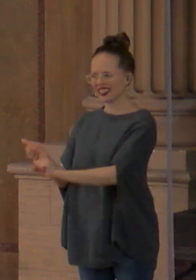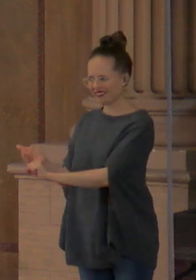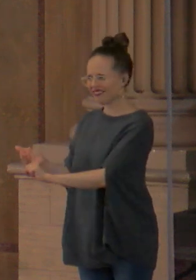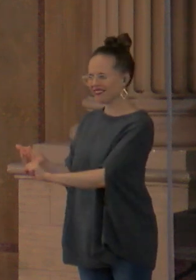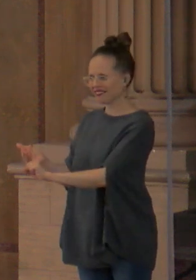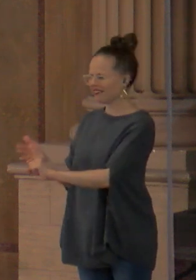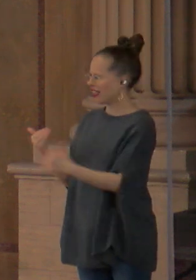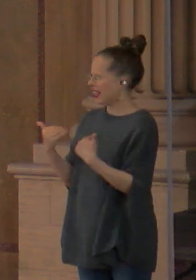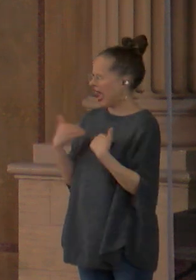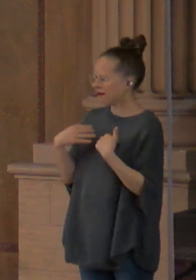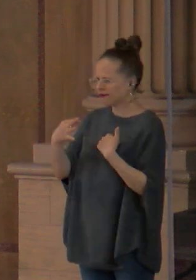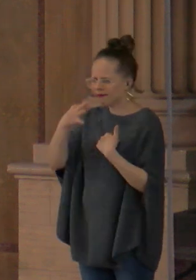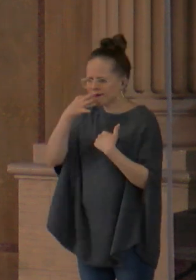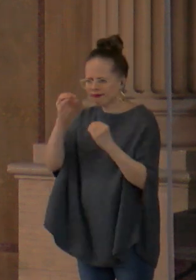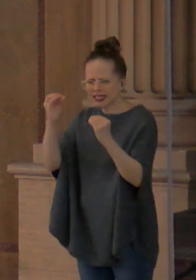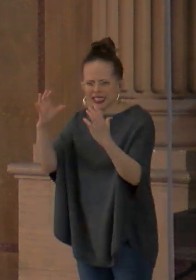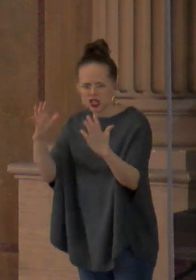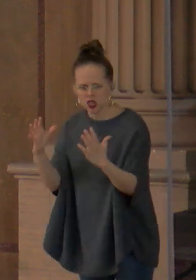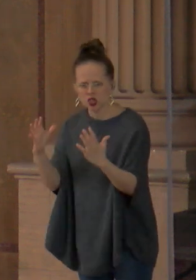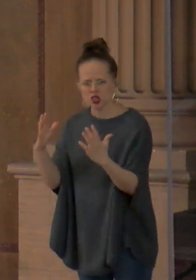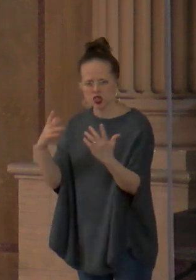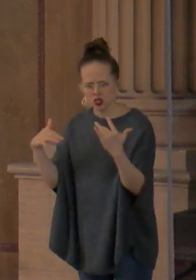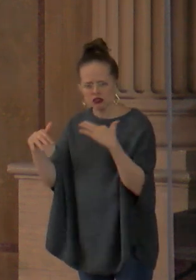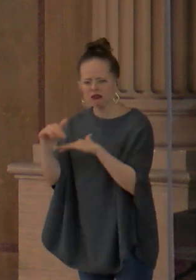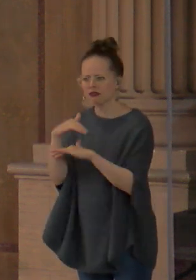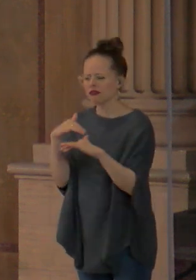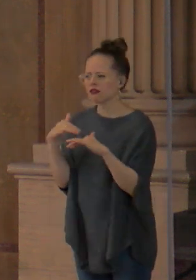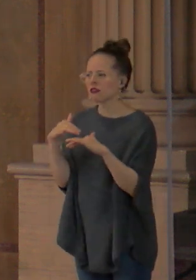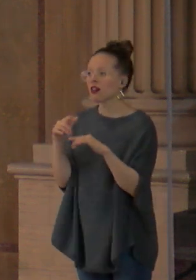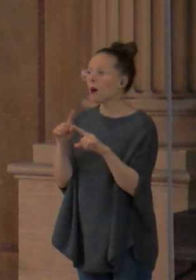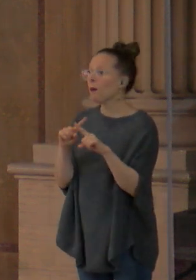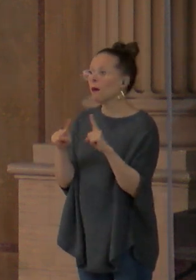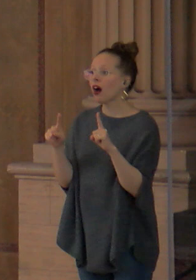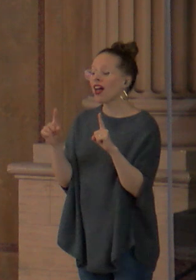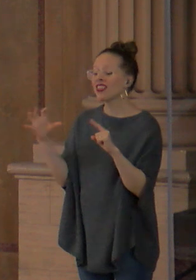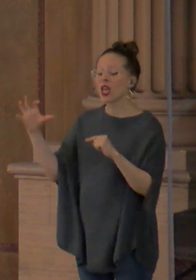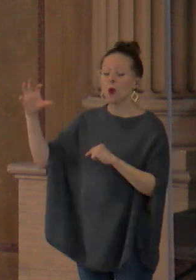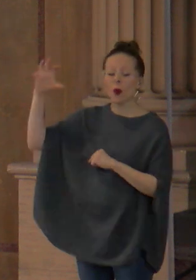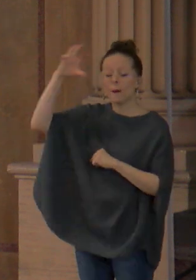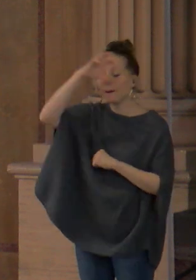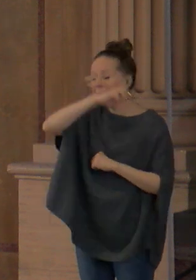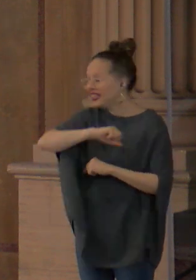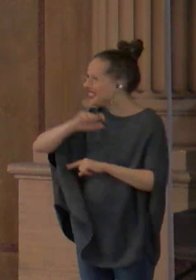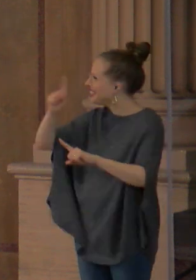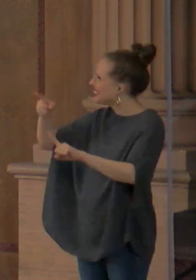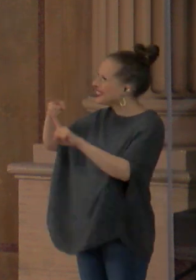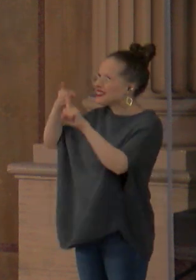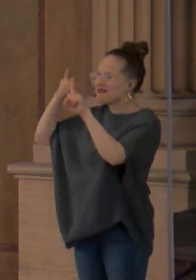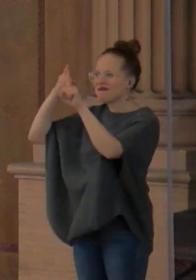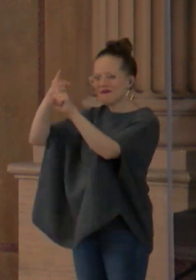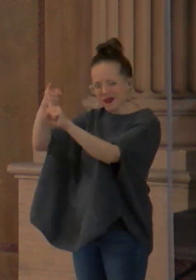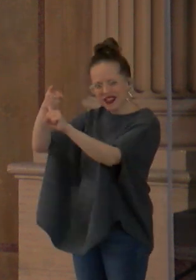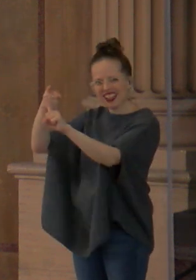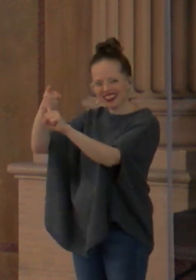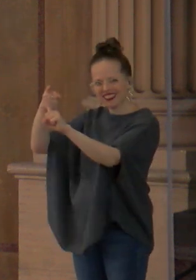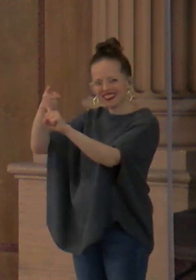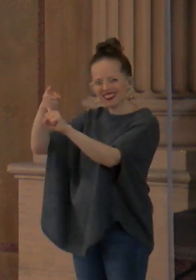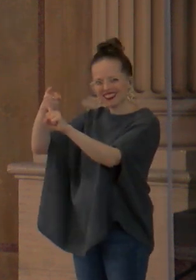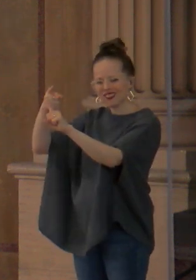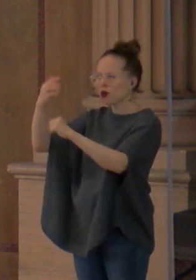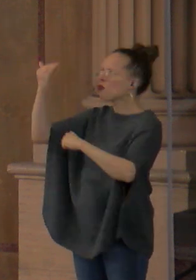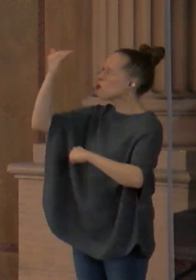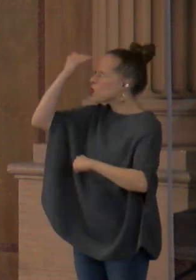dynamic teachers among them. But they were missing the big E on the I chart when it comes to what it takes to know God.